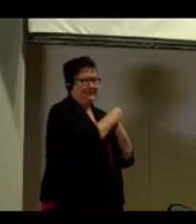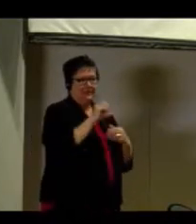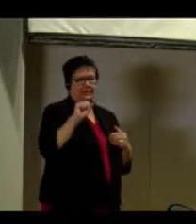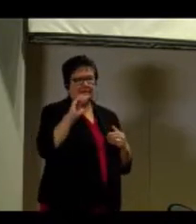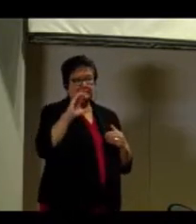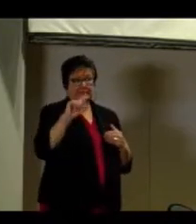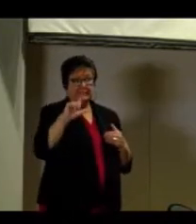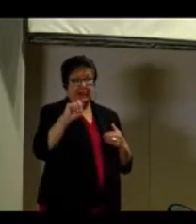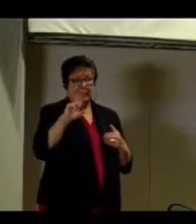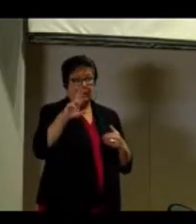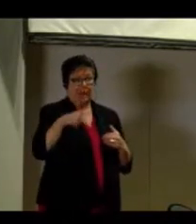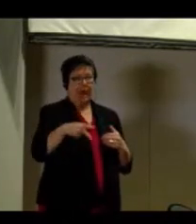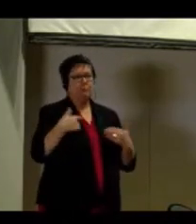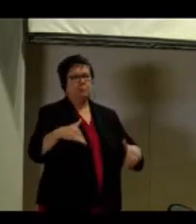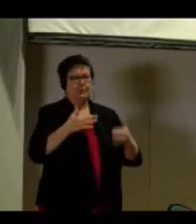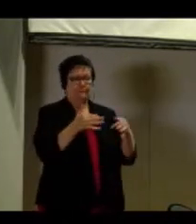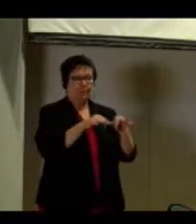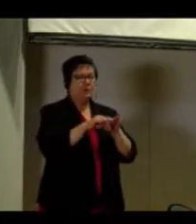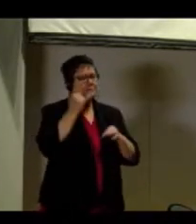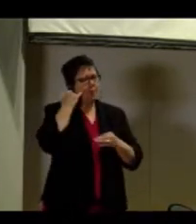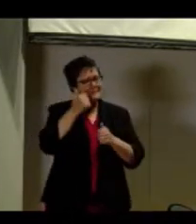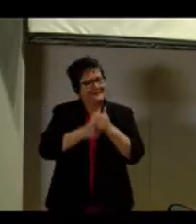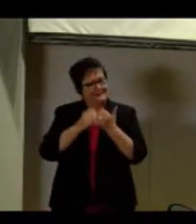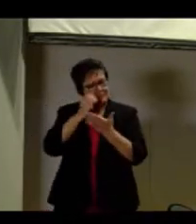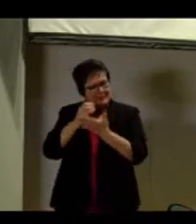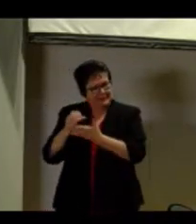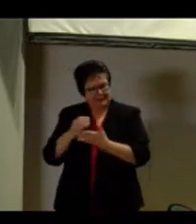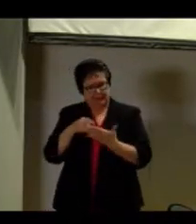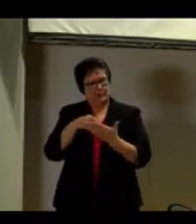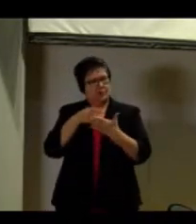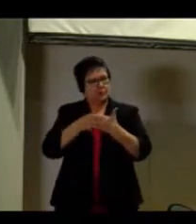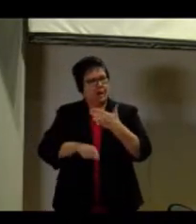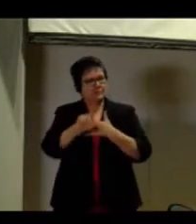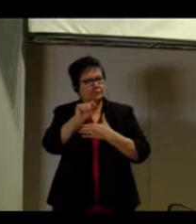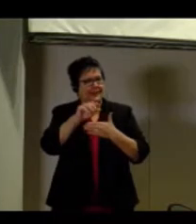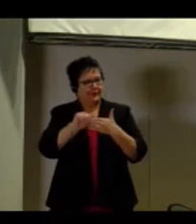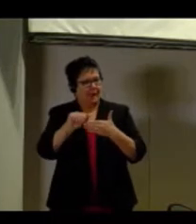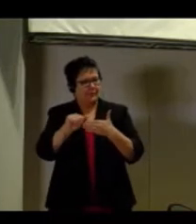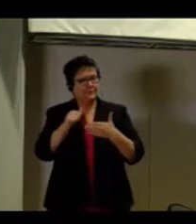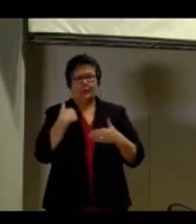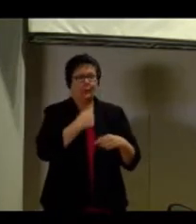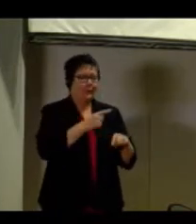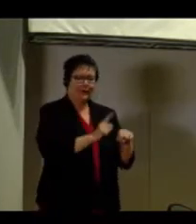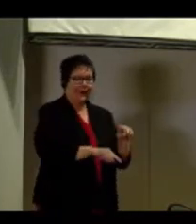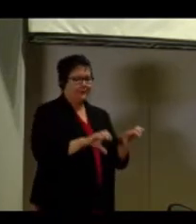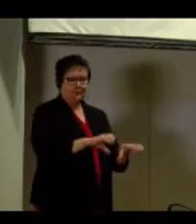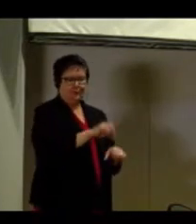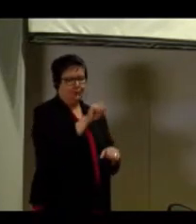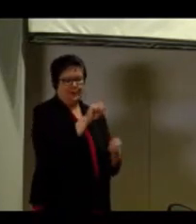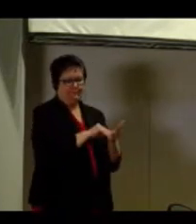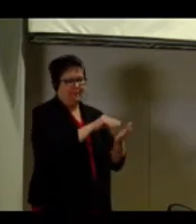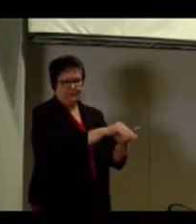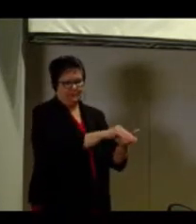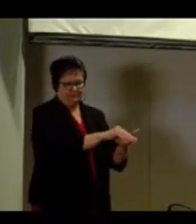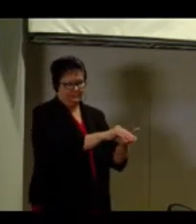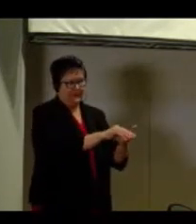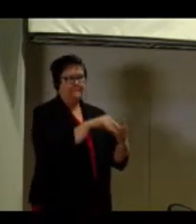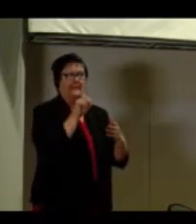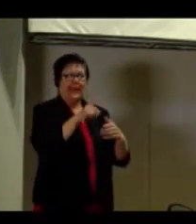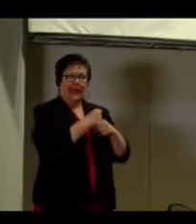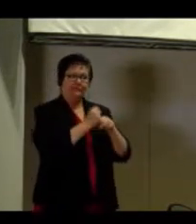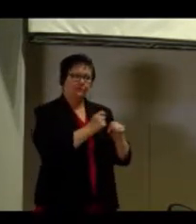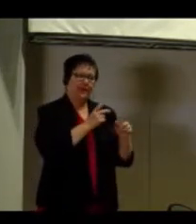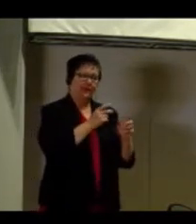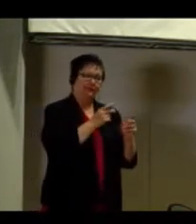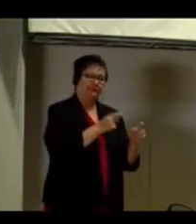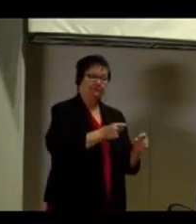spending $20 per image, per object, we can never do millions of objects. So we have to make it quicker